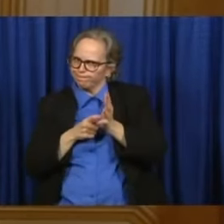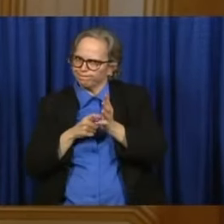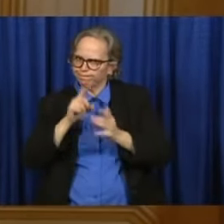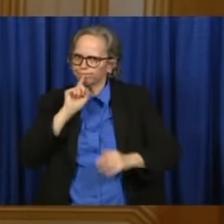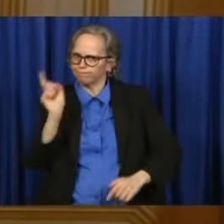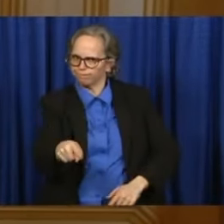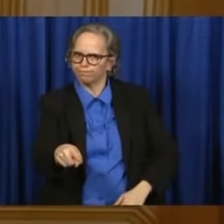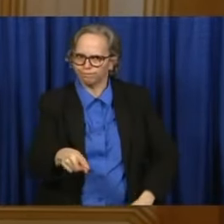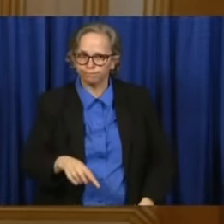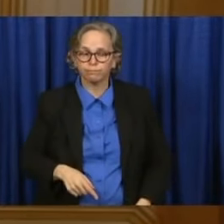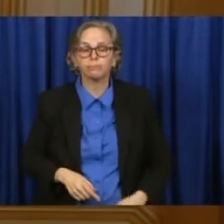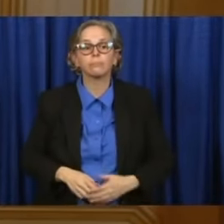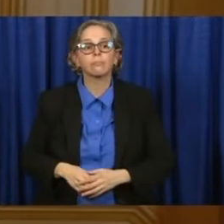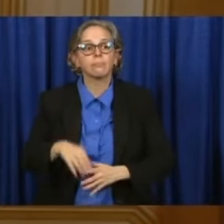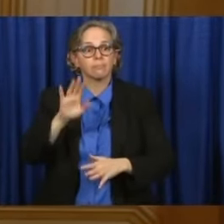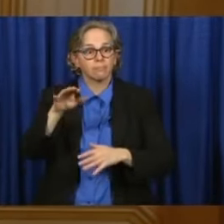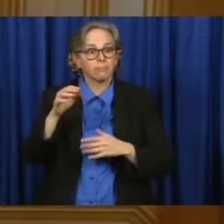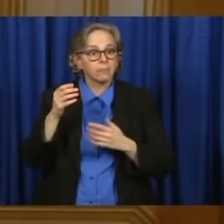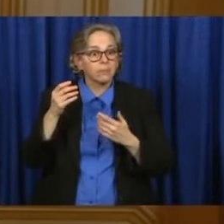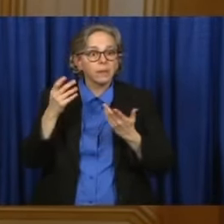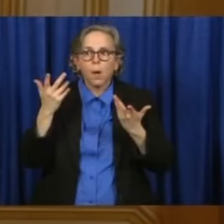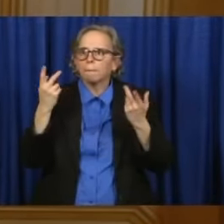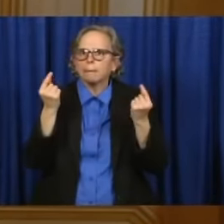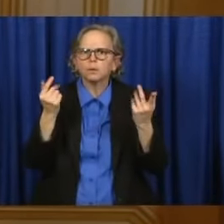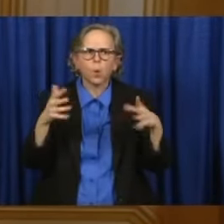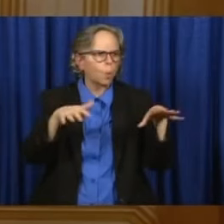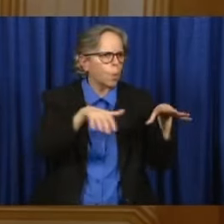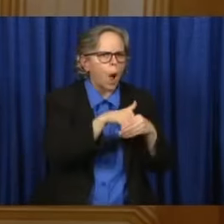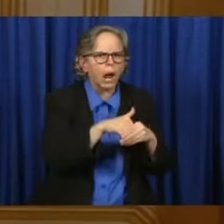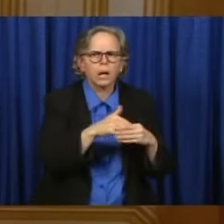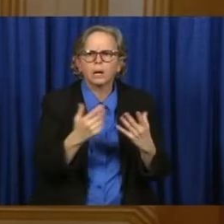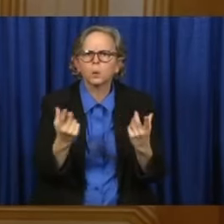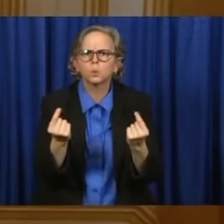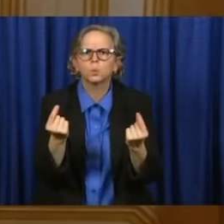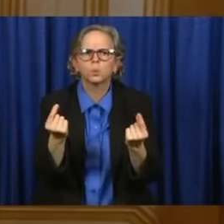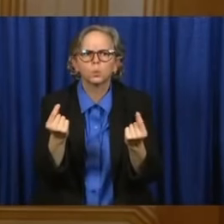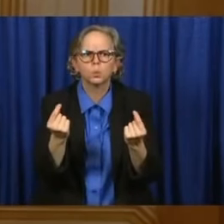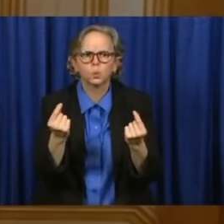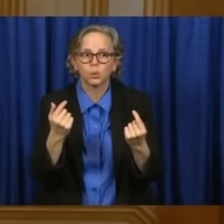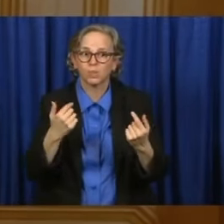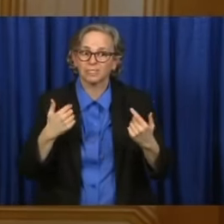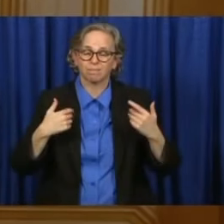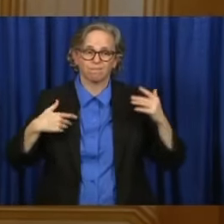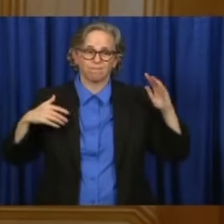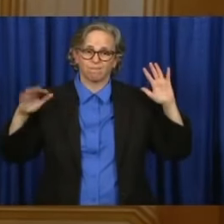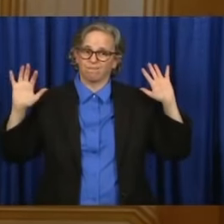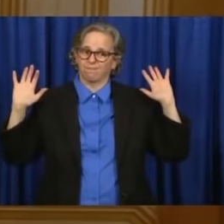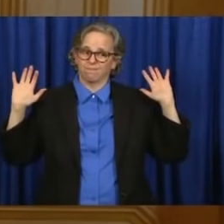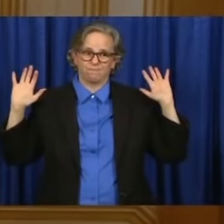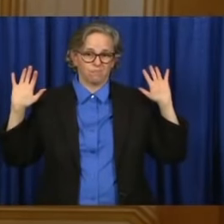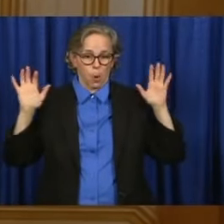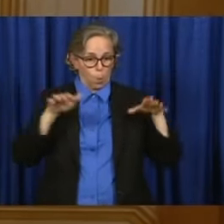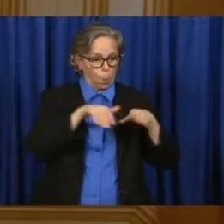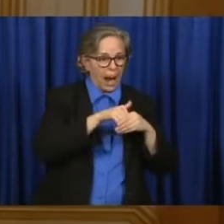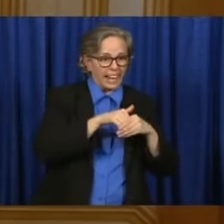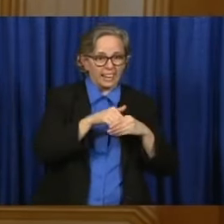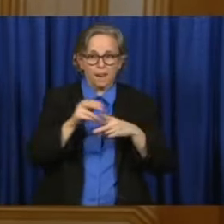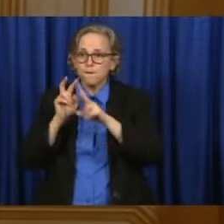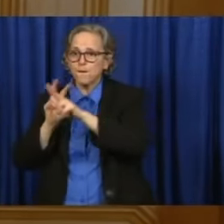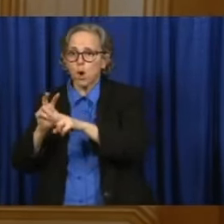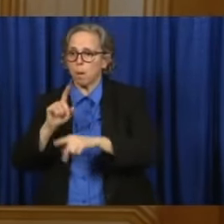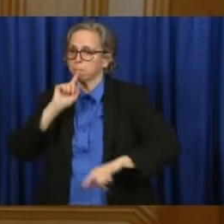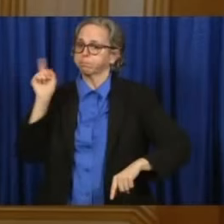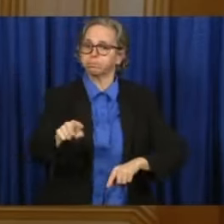not going to regulate weddings. We're not going to regulate funerals. We